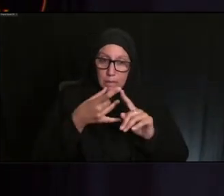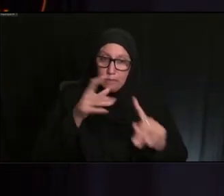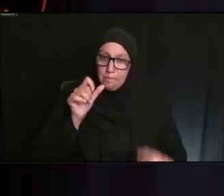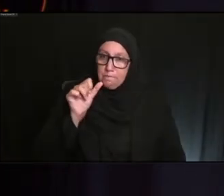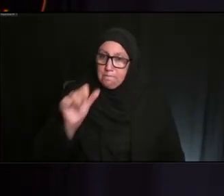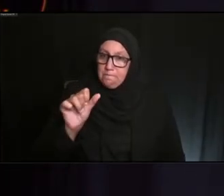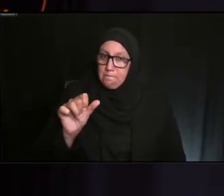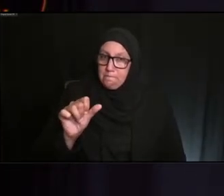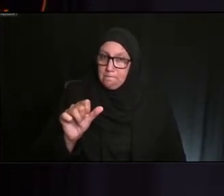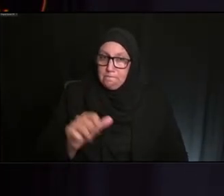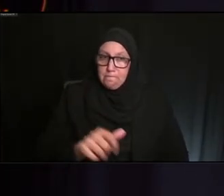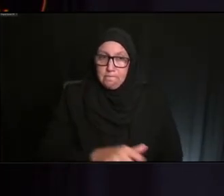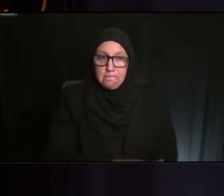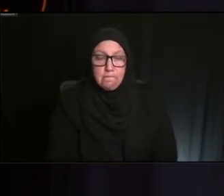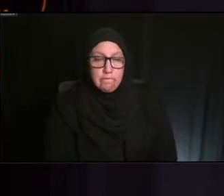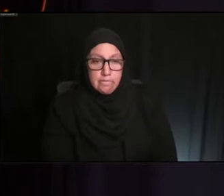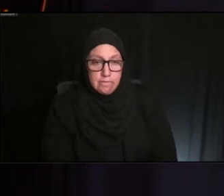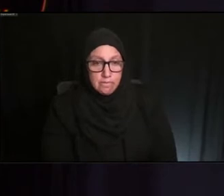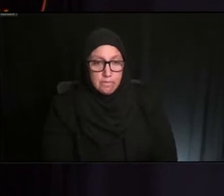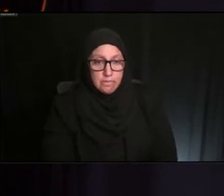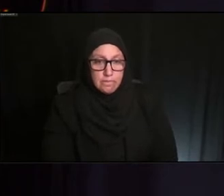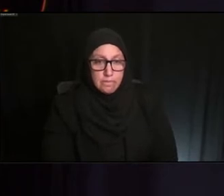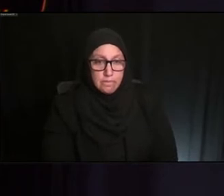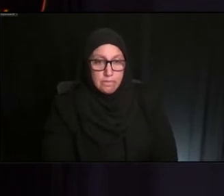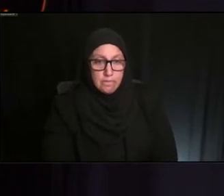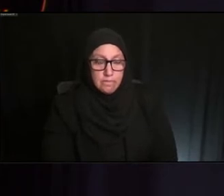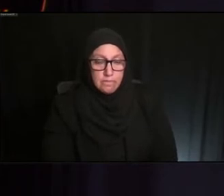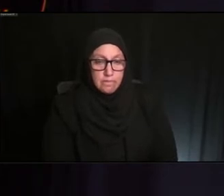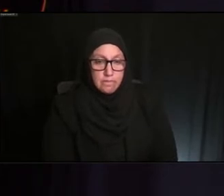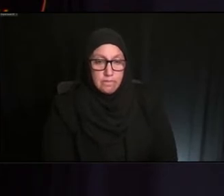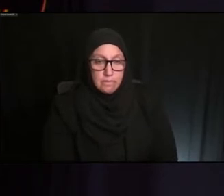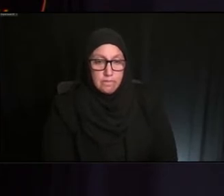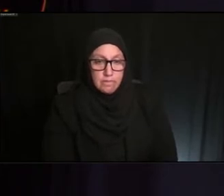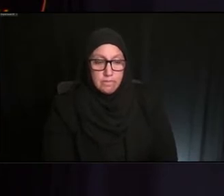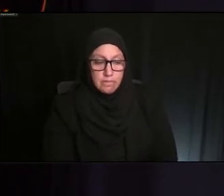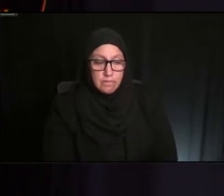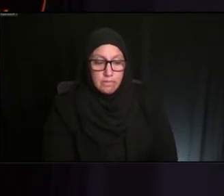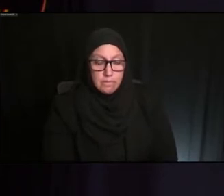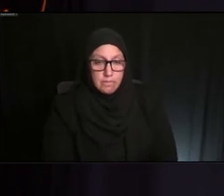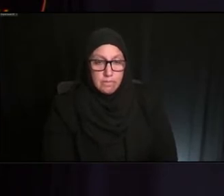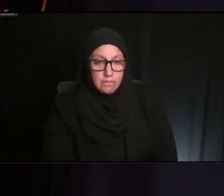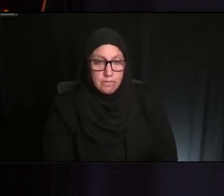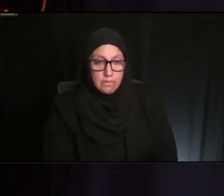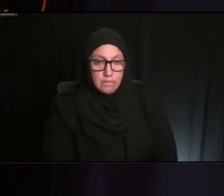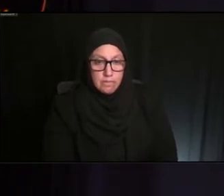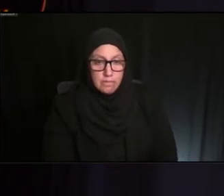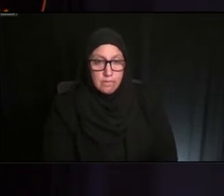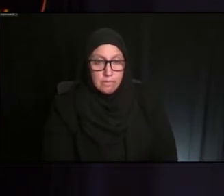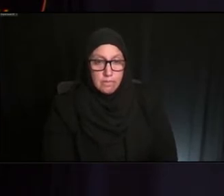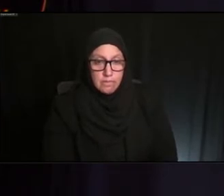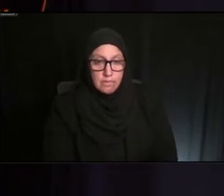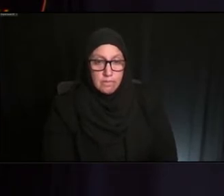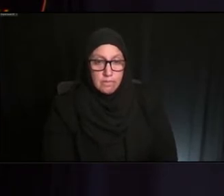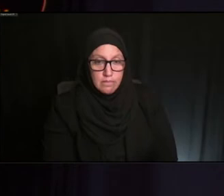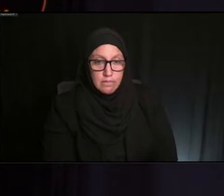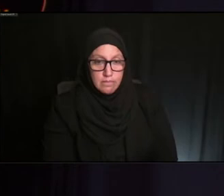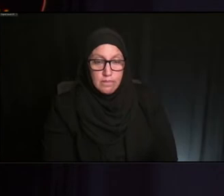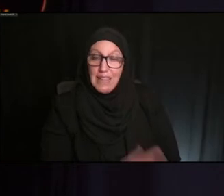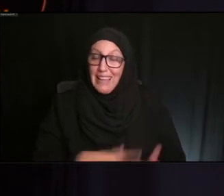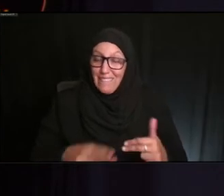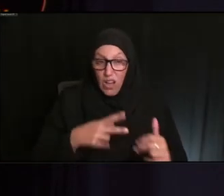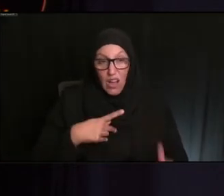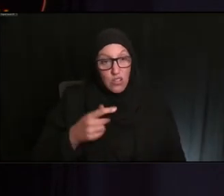who's this imam if I know him, that I do not die the death of ignorance?